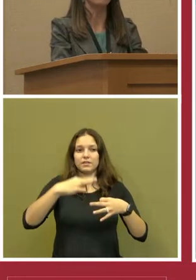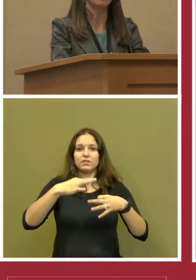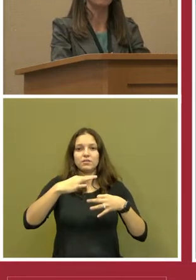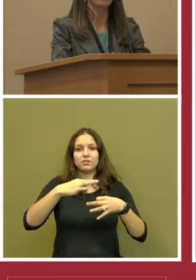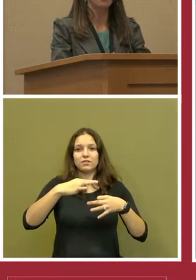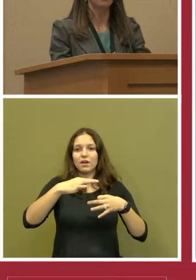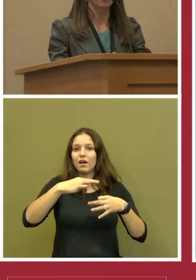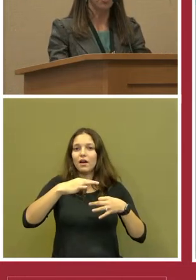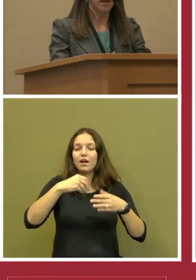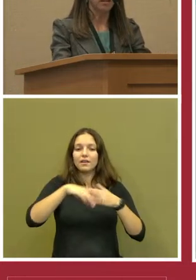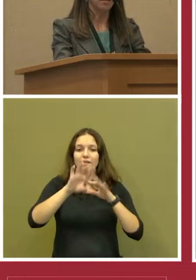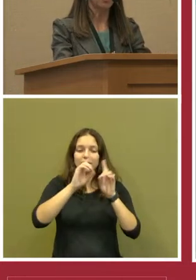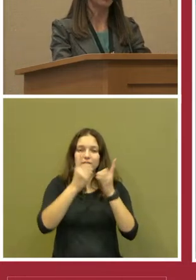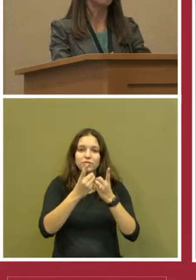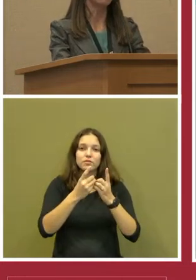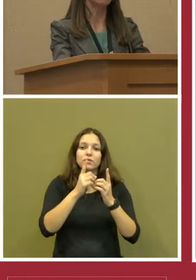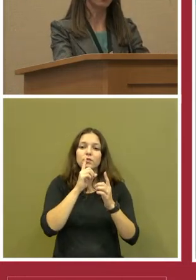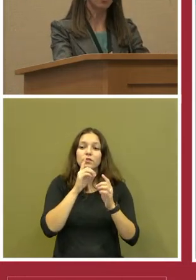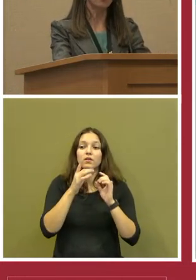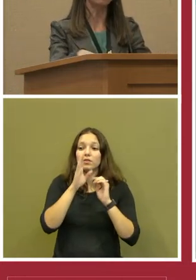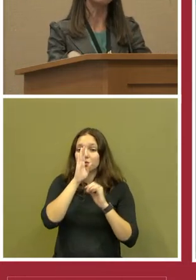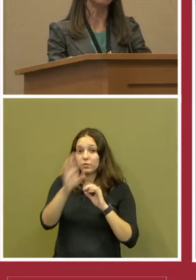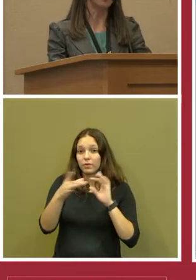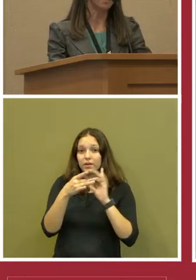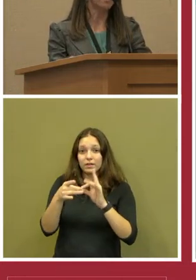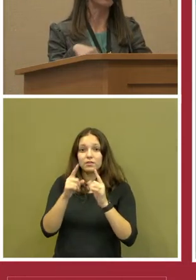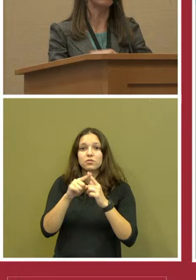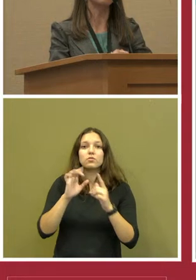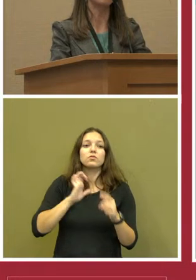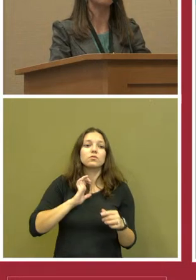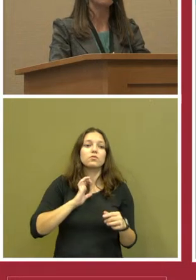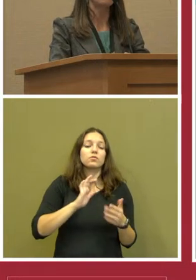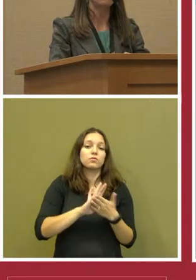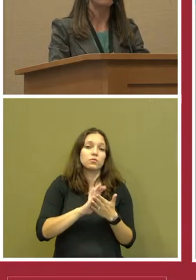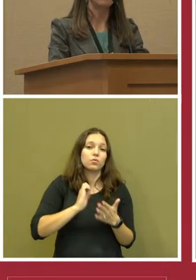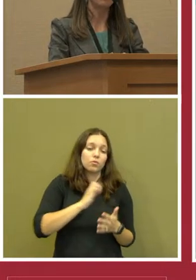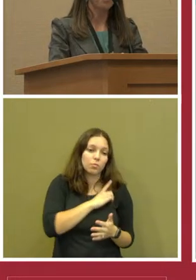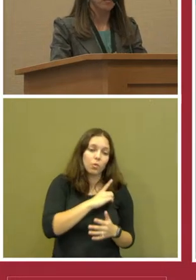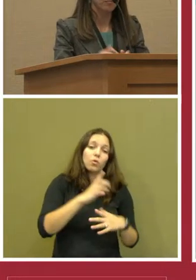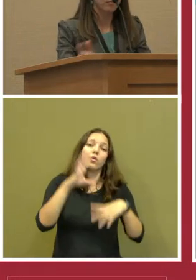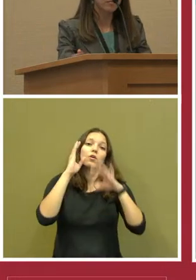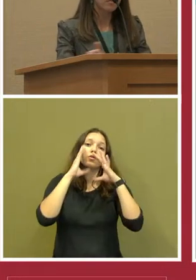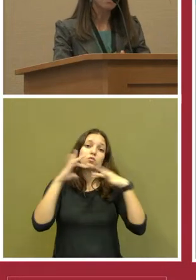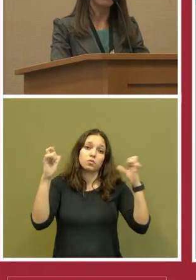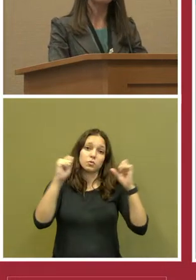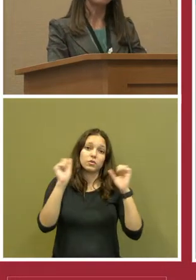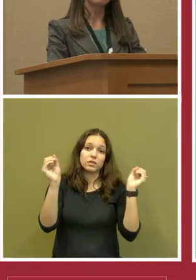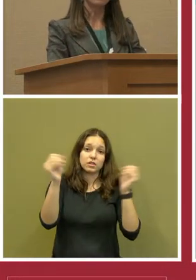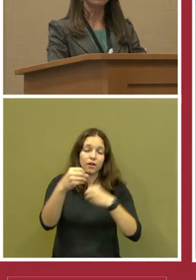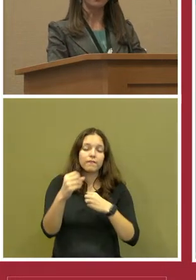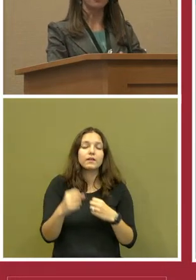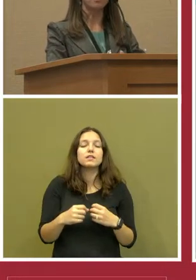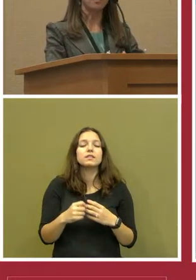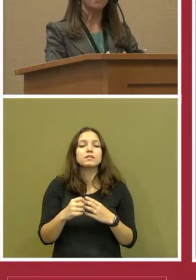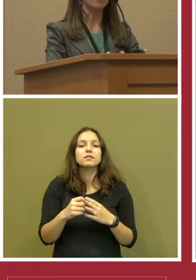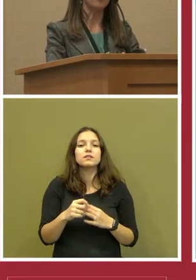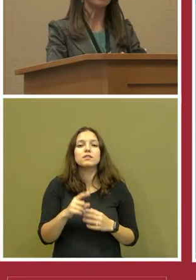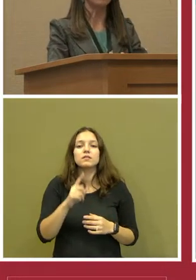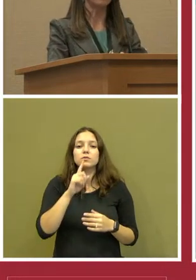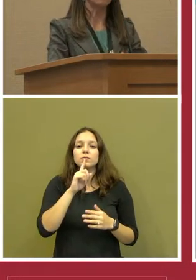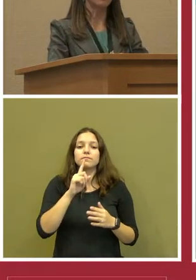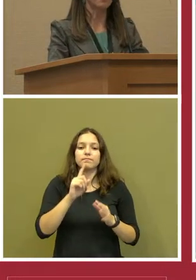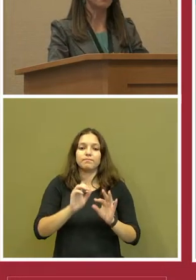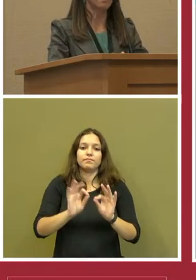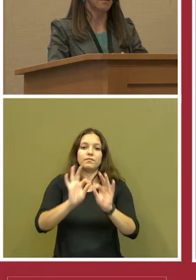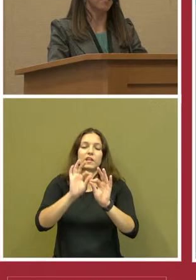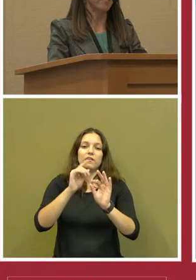district, that there's a direct connection to the school board, to the superintendent's office. That was very much a key piece